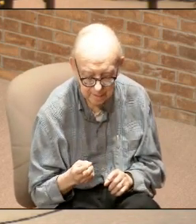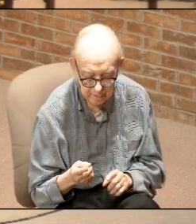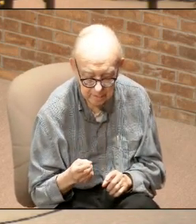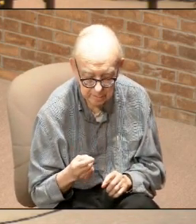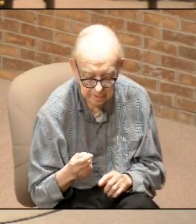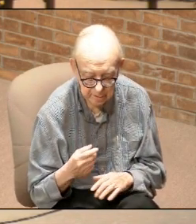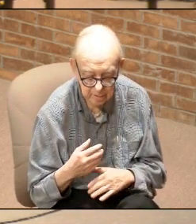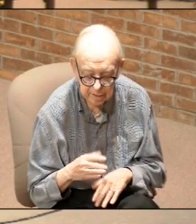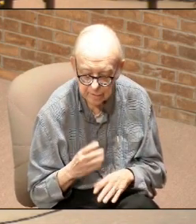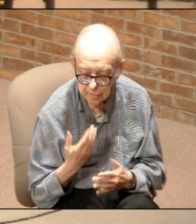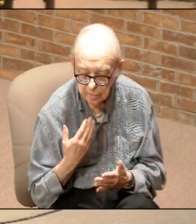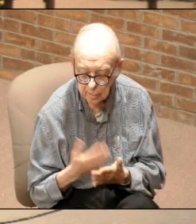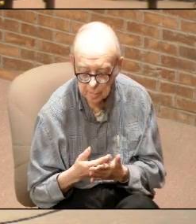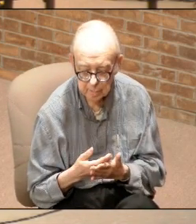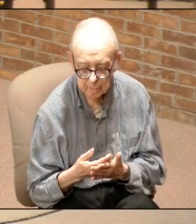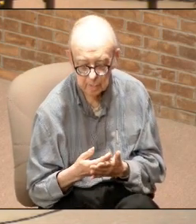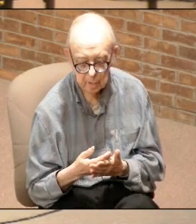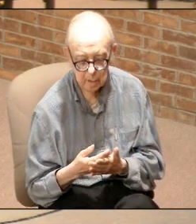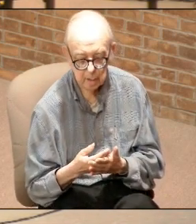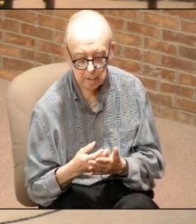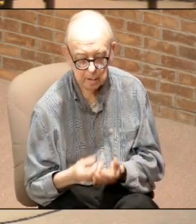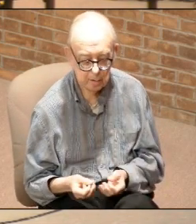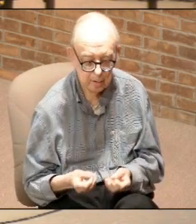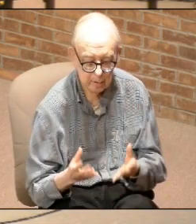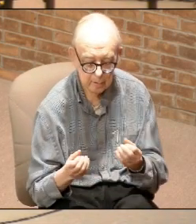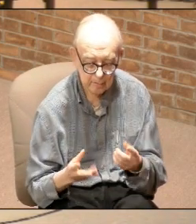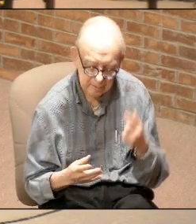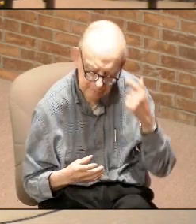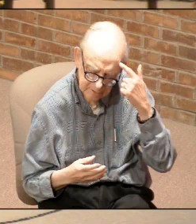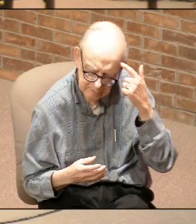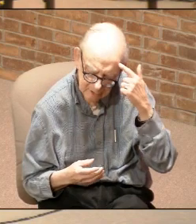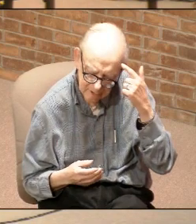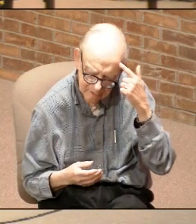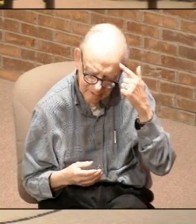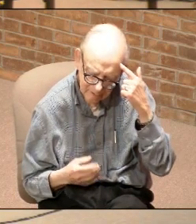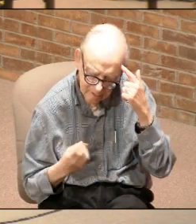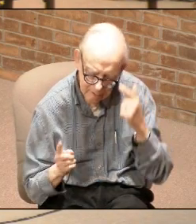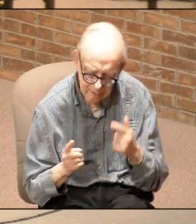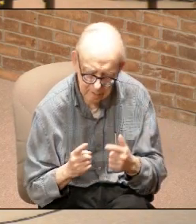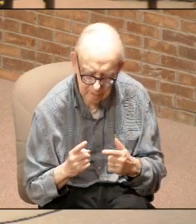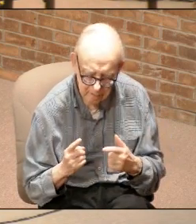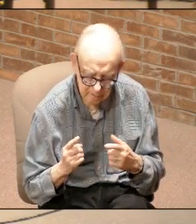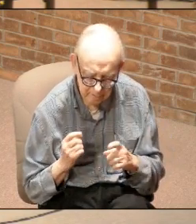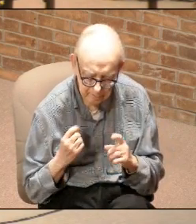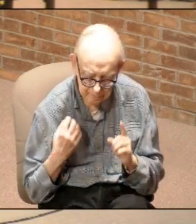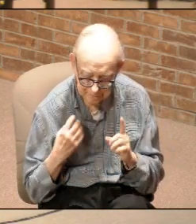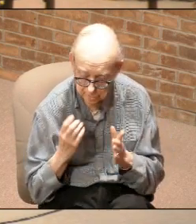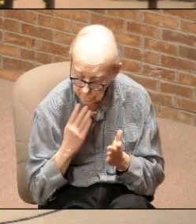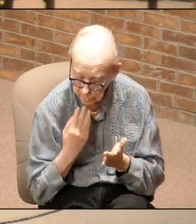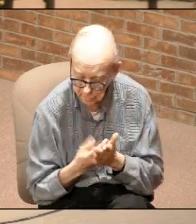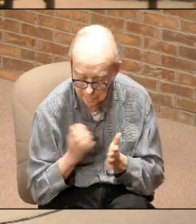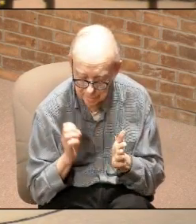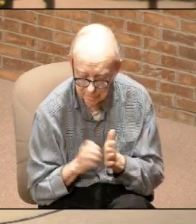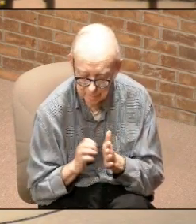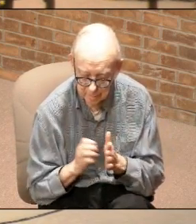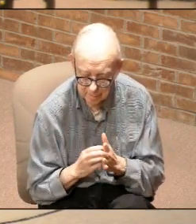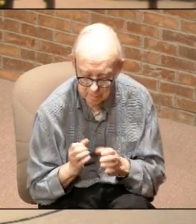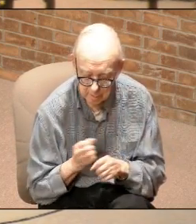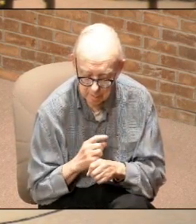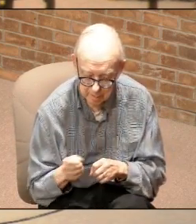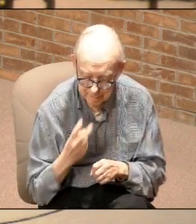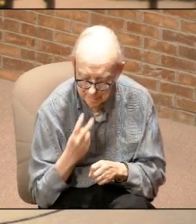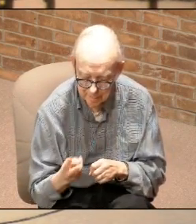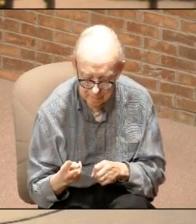least good so he cast about in his mind for some very striking example that should make them